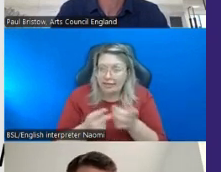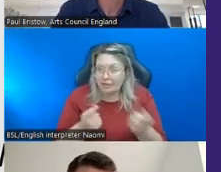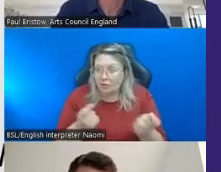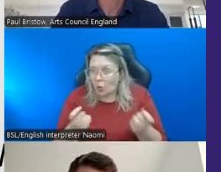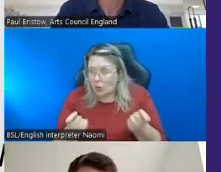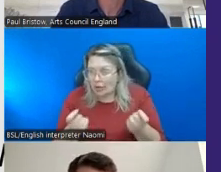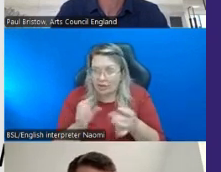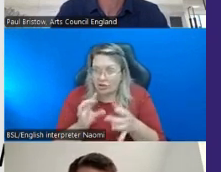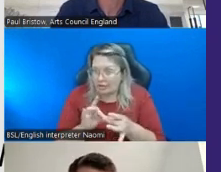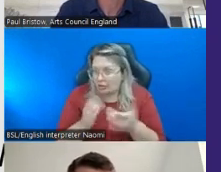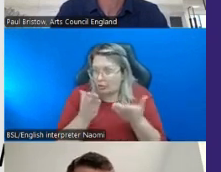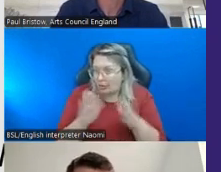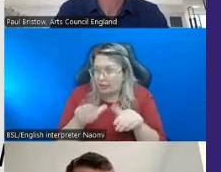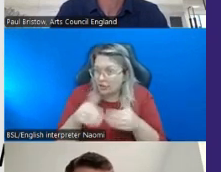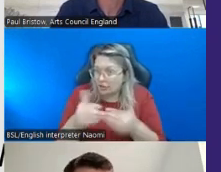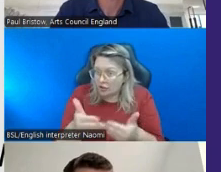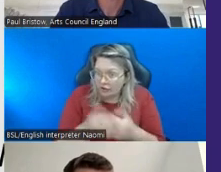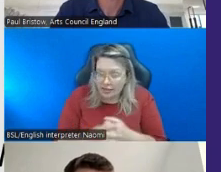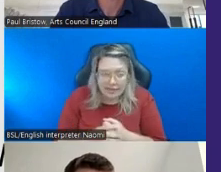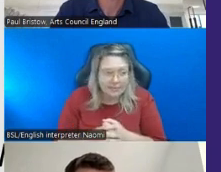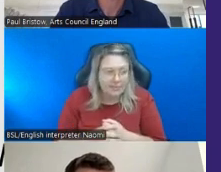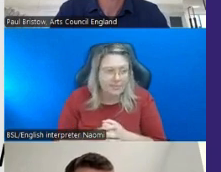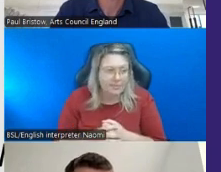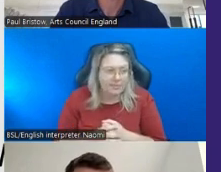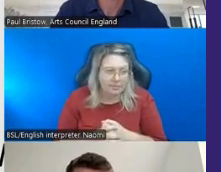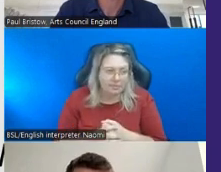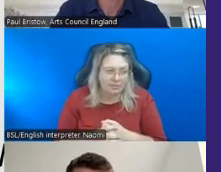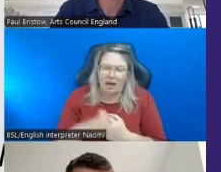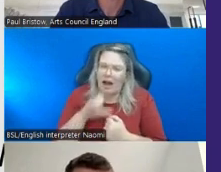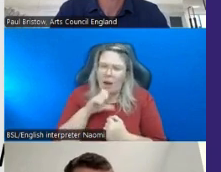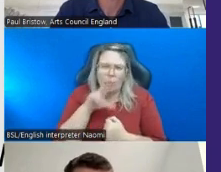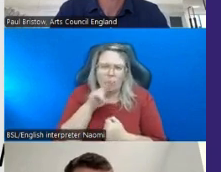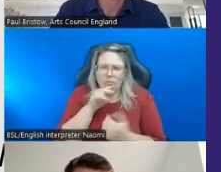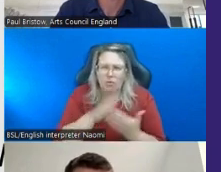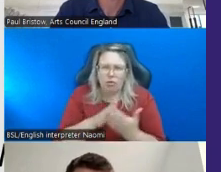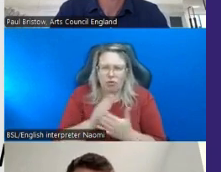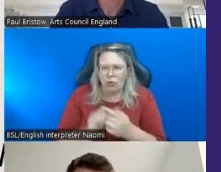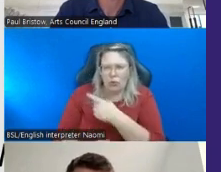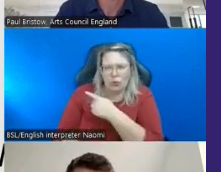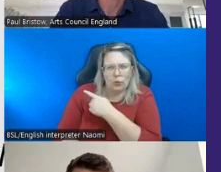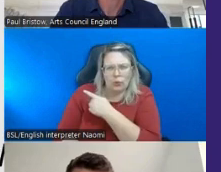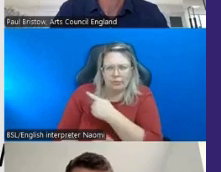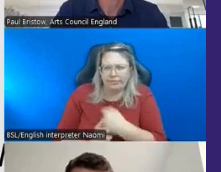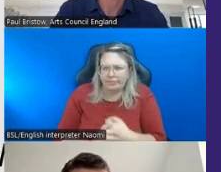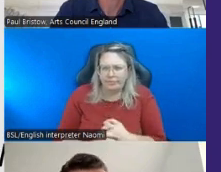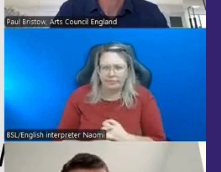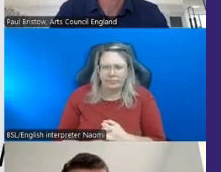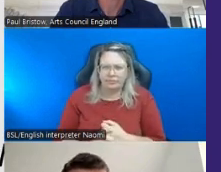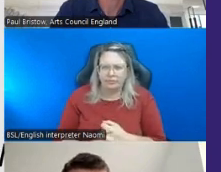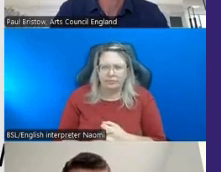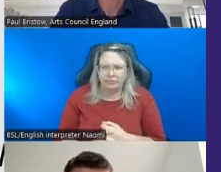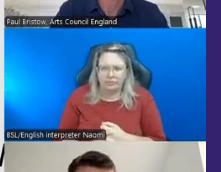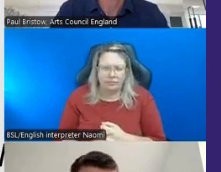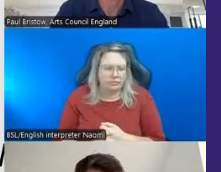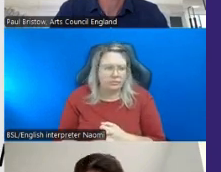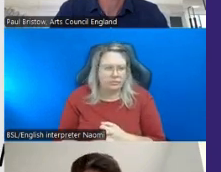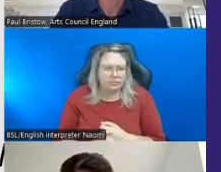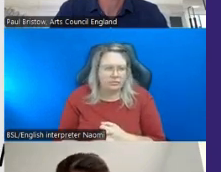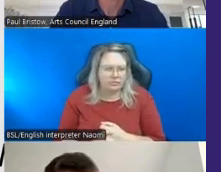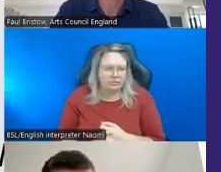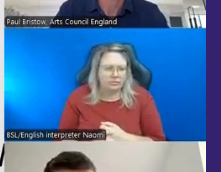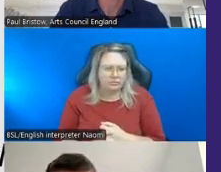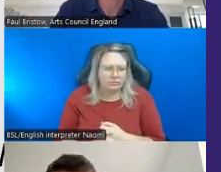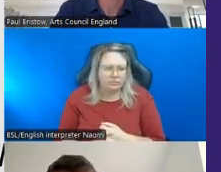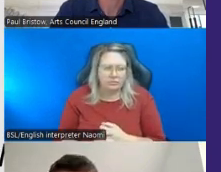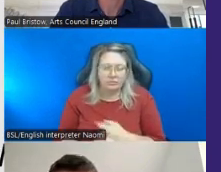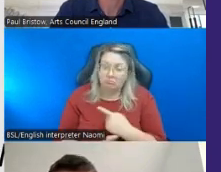and value to things. So yeah, I won't read out the 7 areas which are defined. But hopefully you can